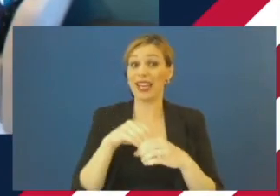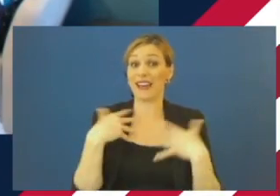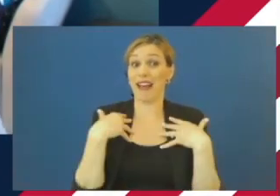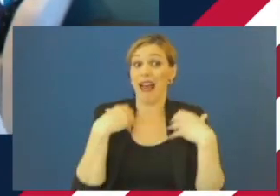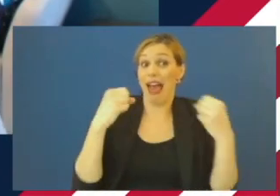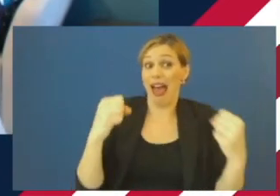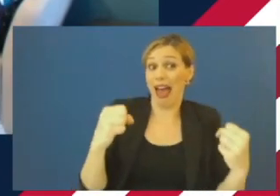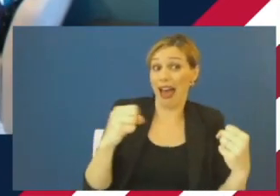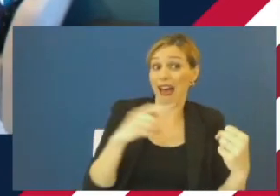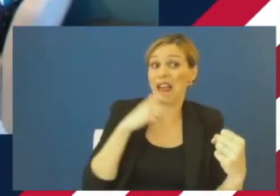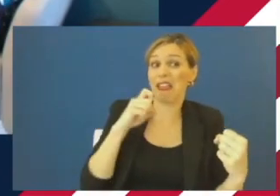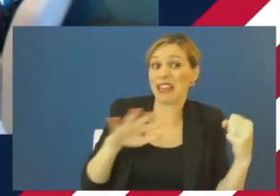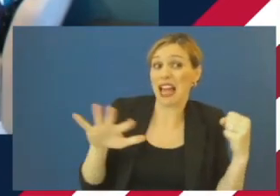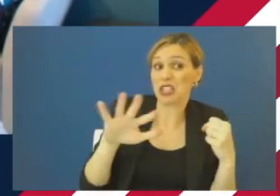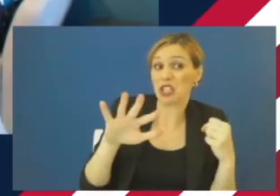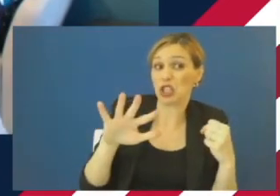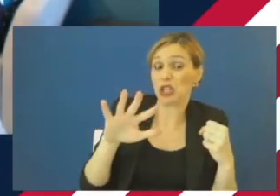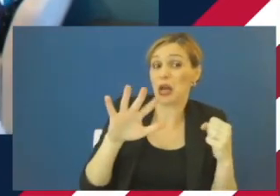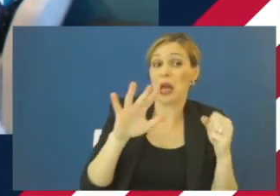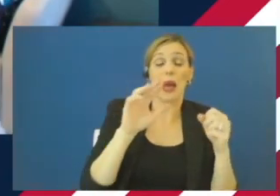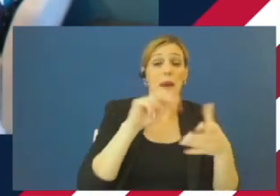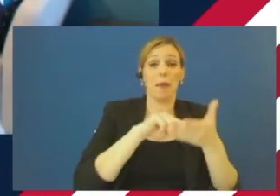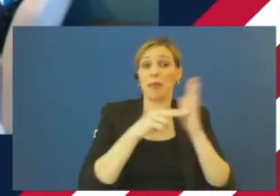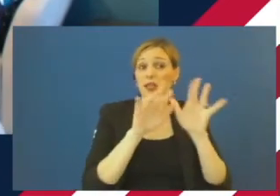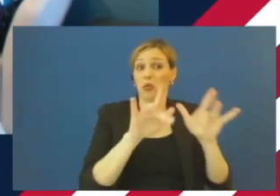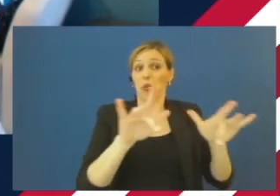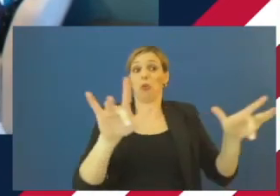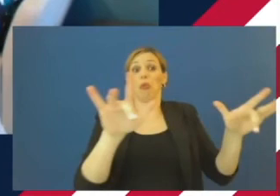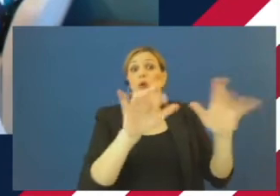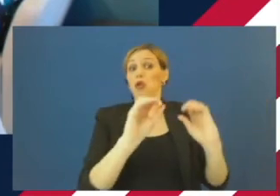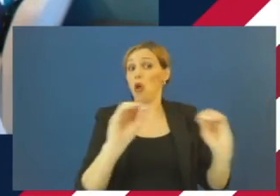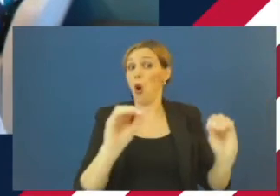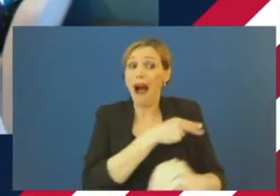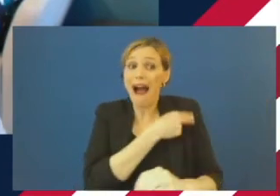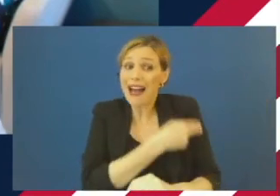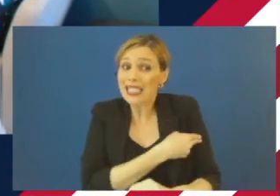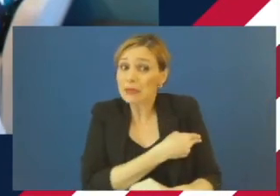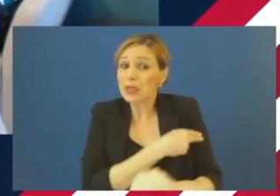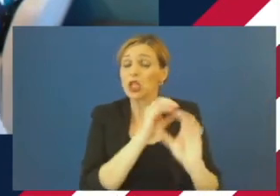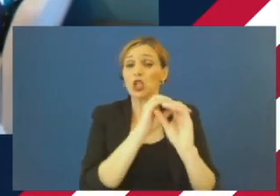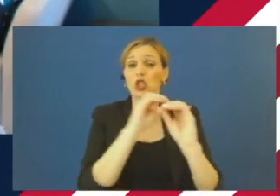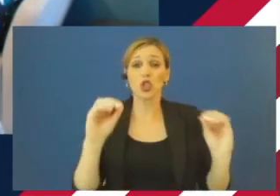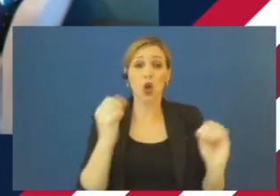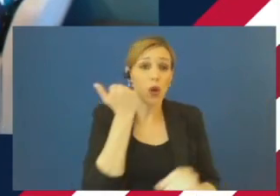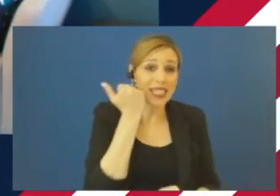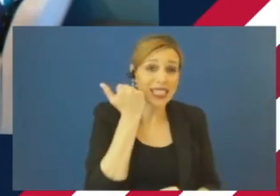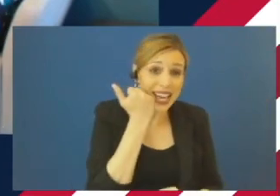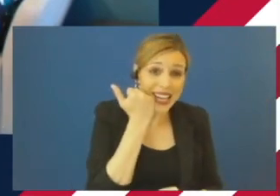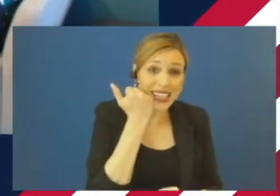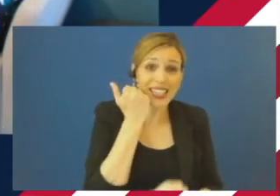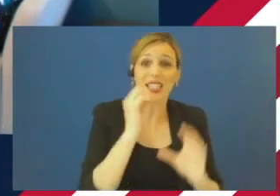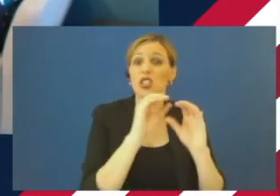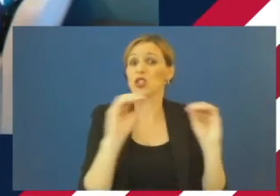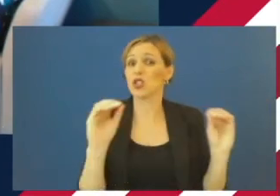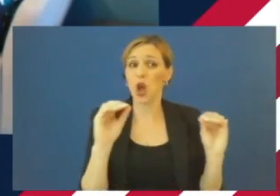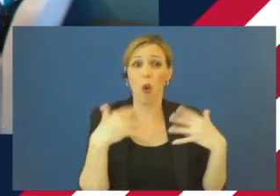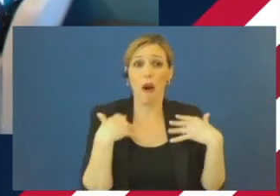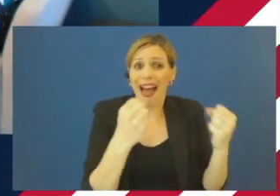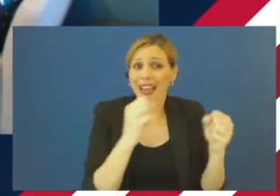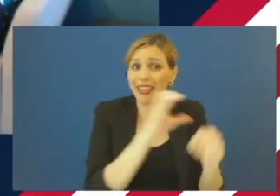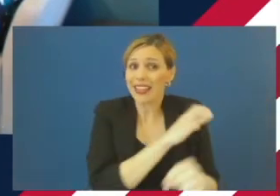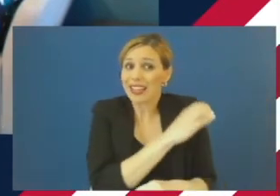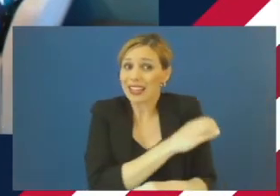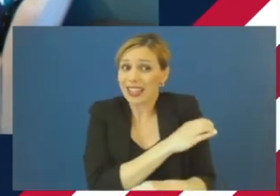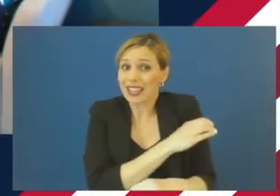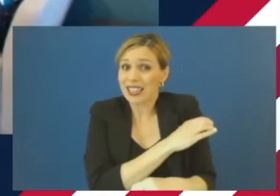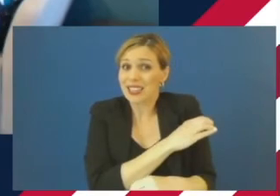no hospitals, no doctor's offices, no dentist offices. And so it's very hard for people